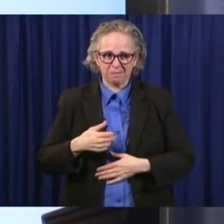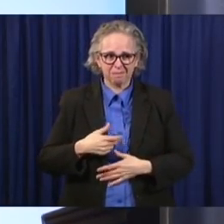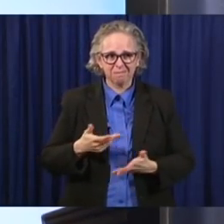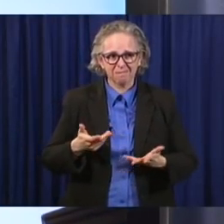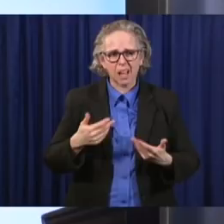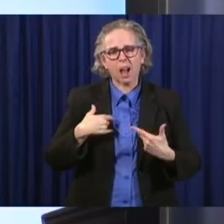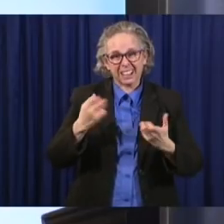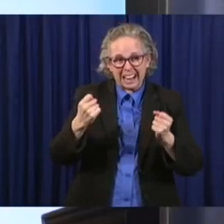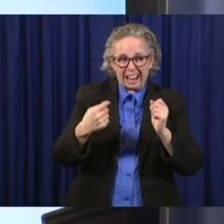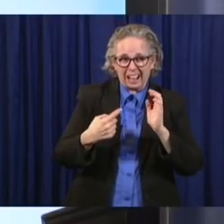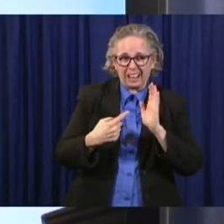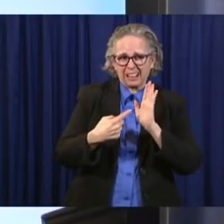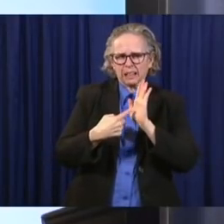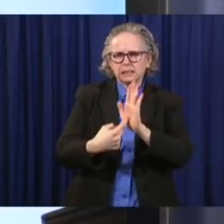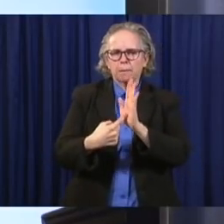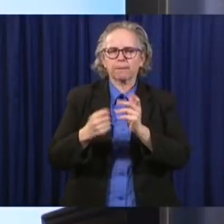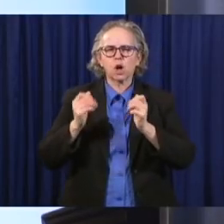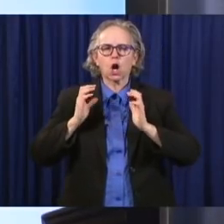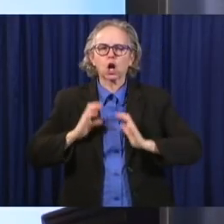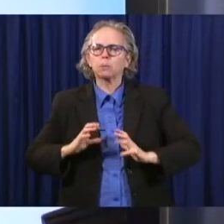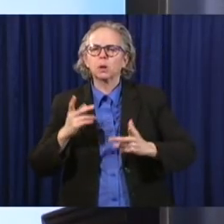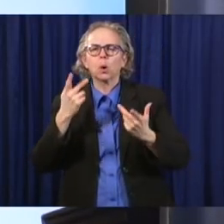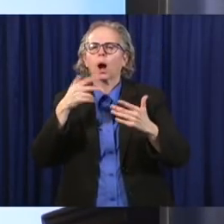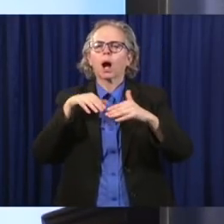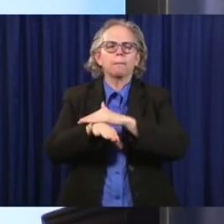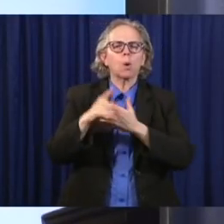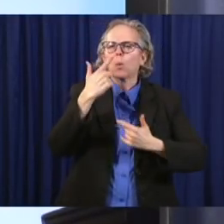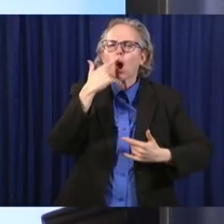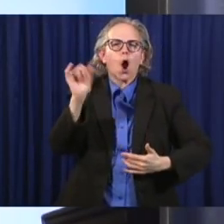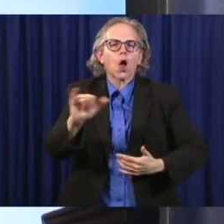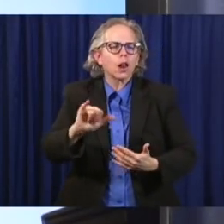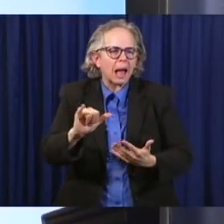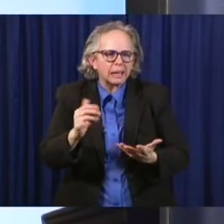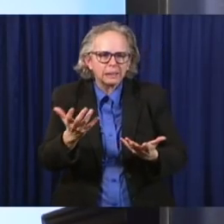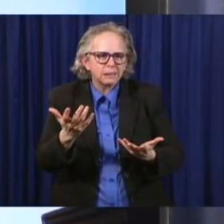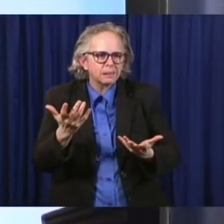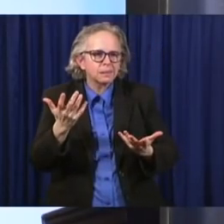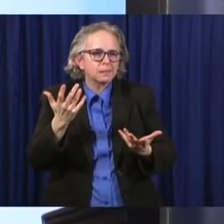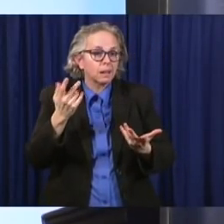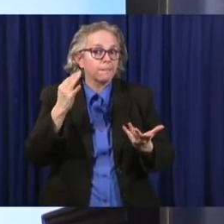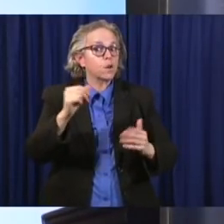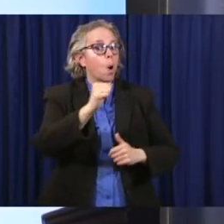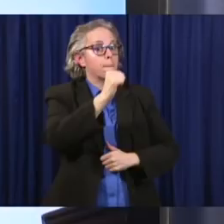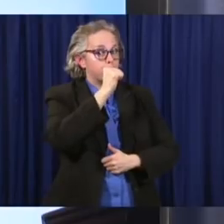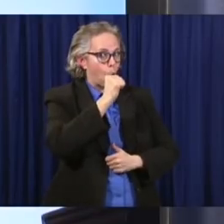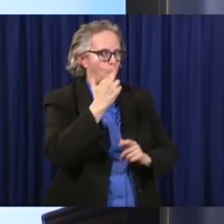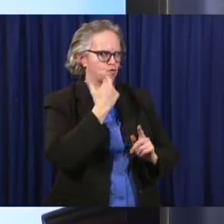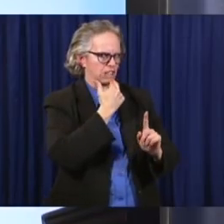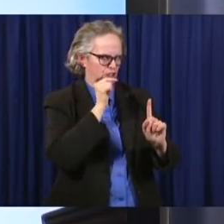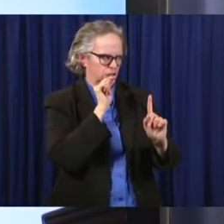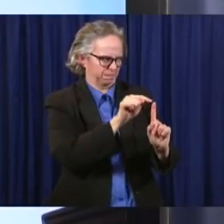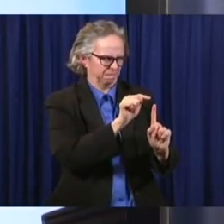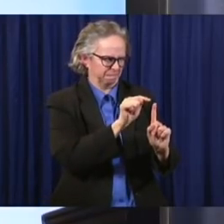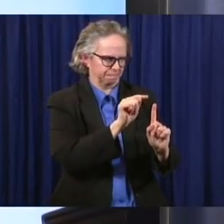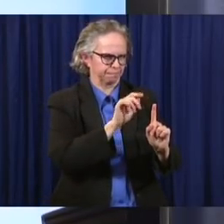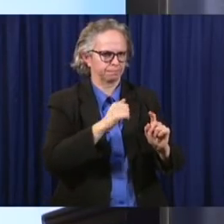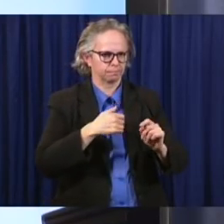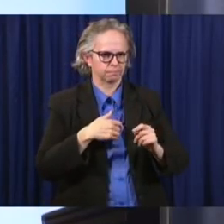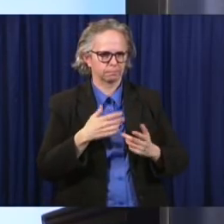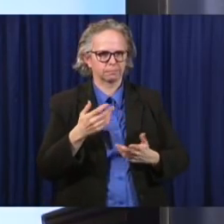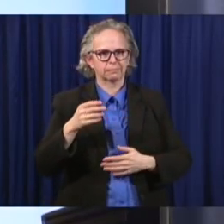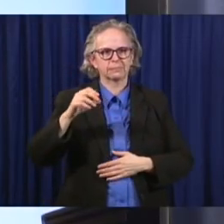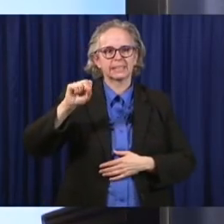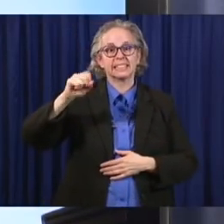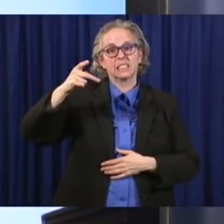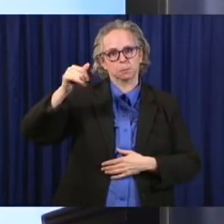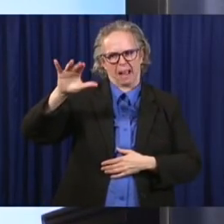will experience as we reopen Ohio, our bars and restaurants. Let's start with space. So restaurants and bars are going to be